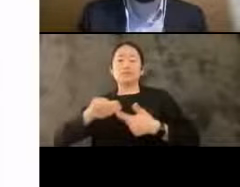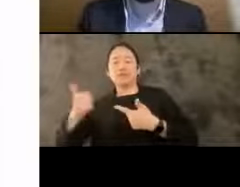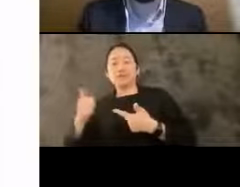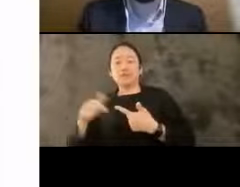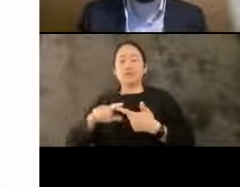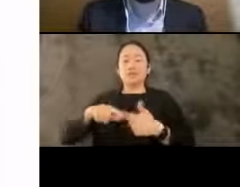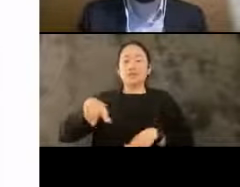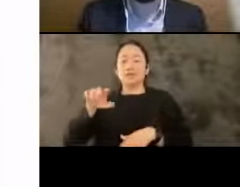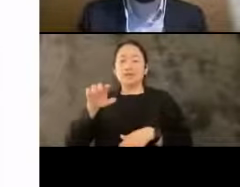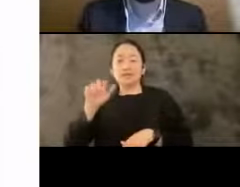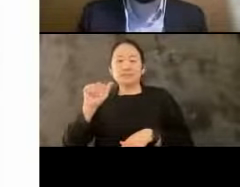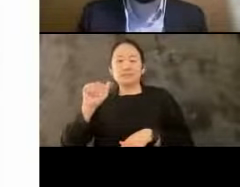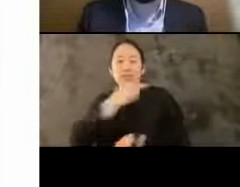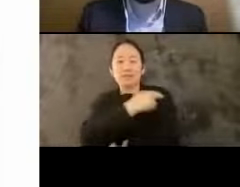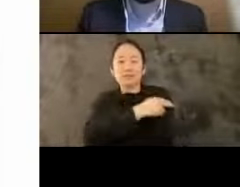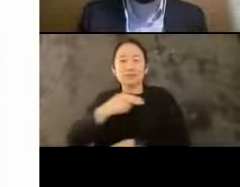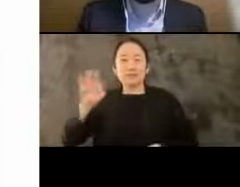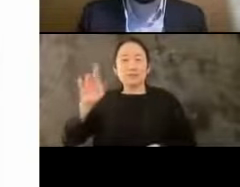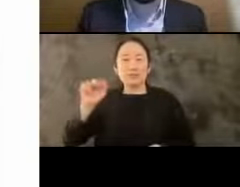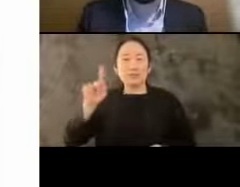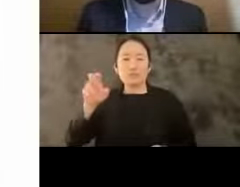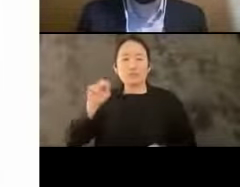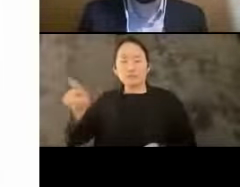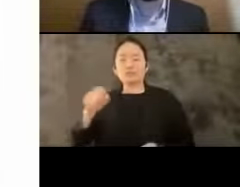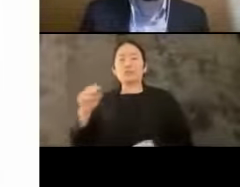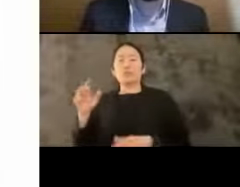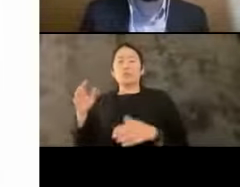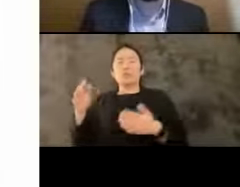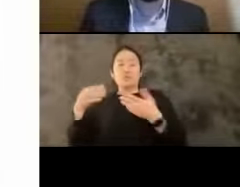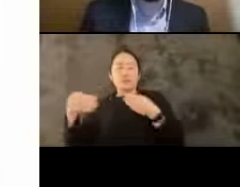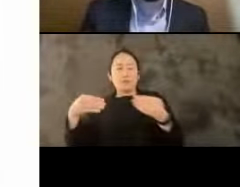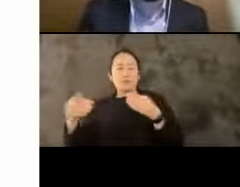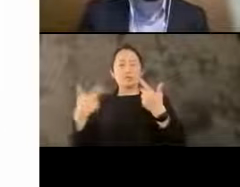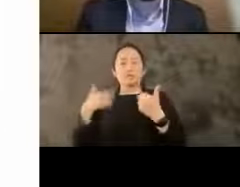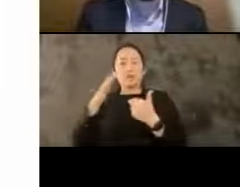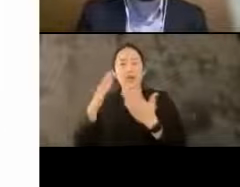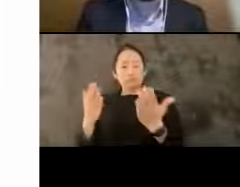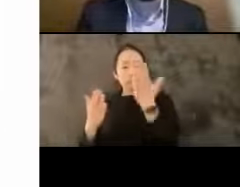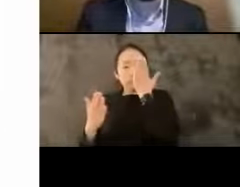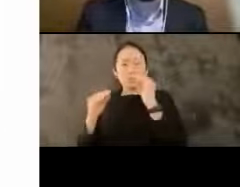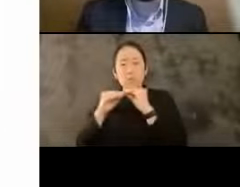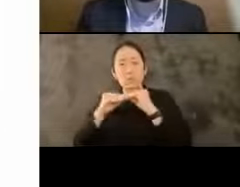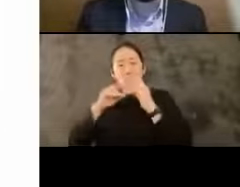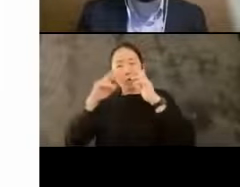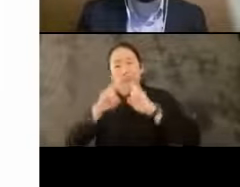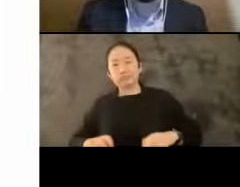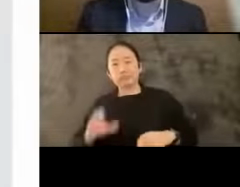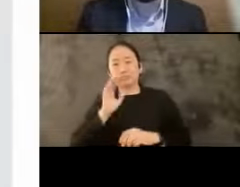to keep those on the table, and so we're looking at those in a little more detail. All